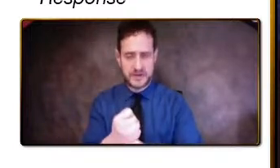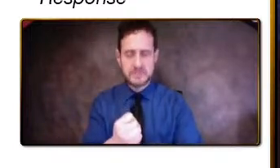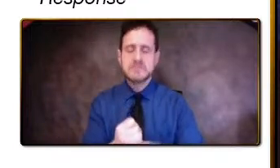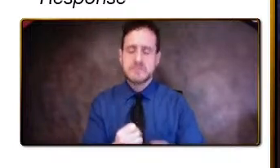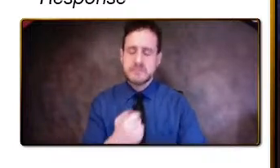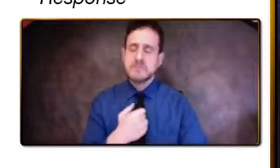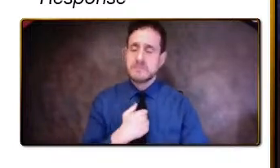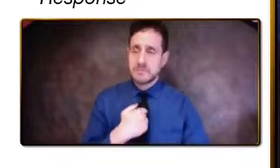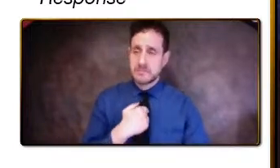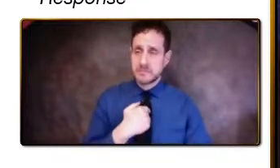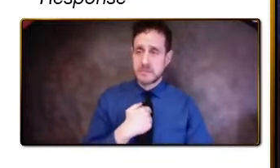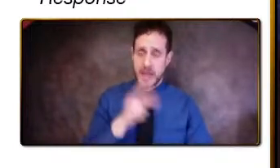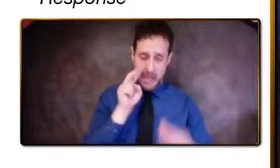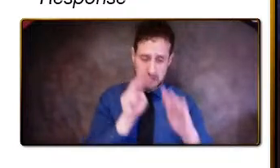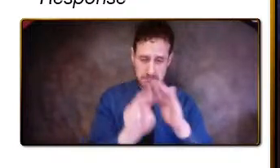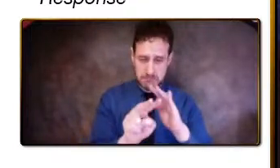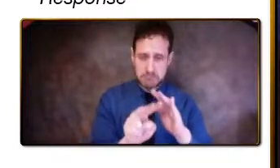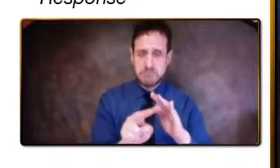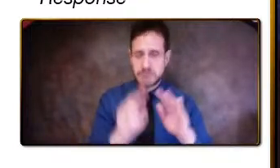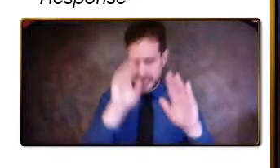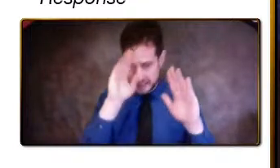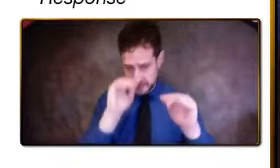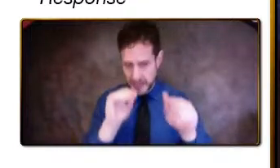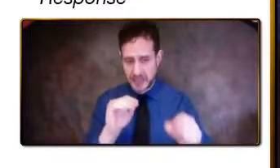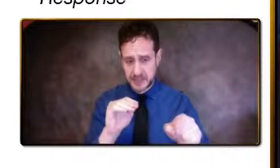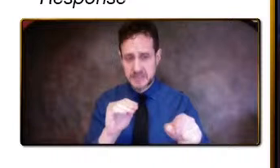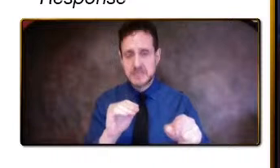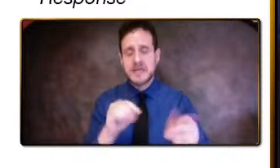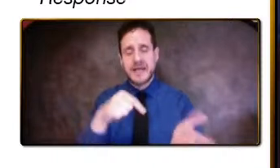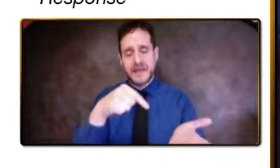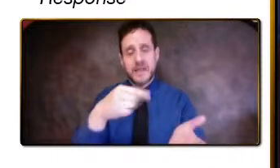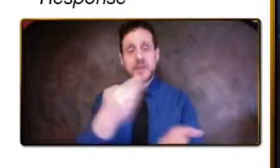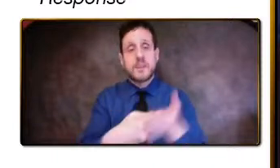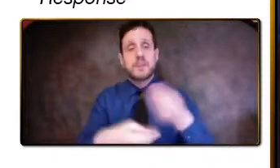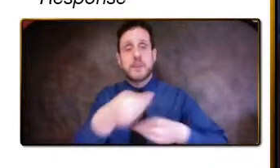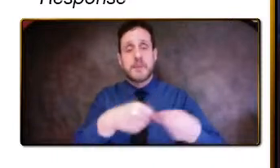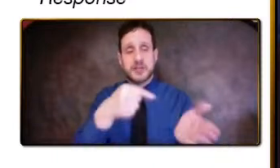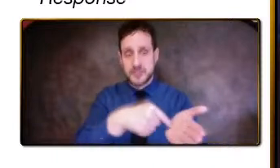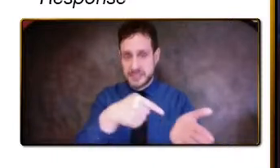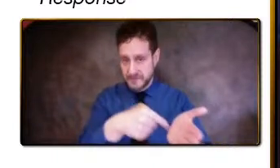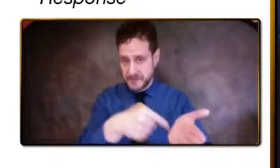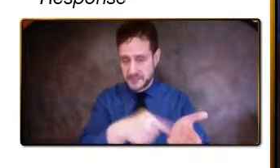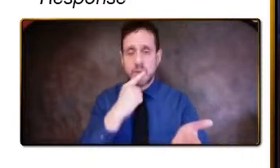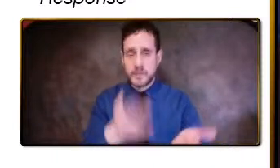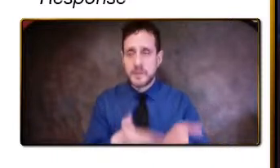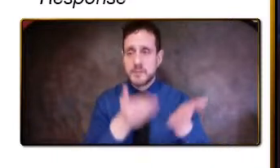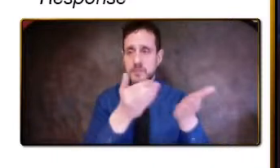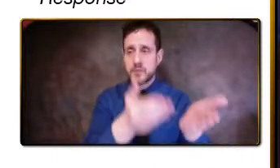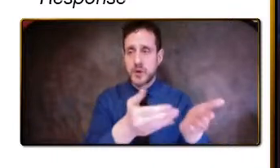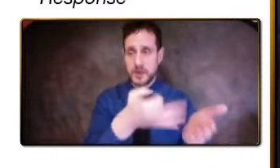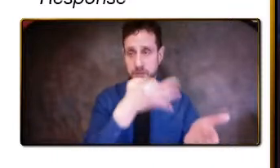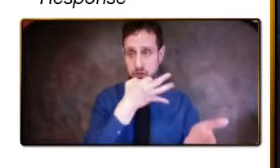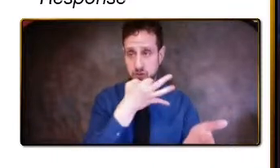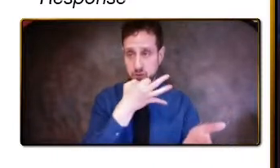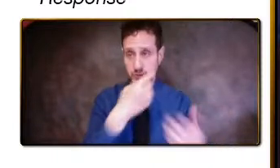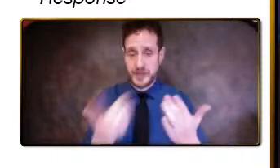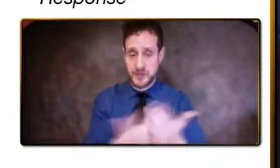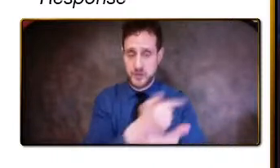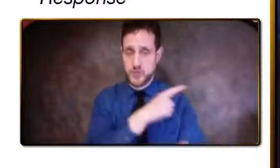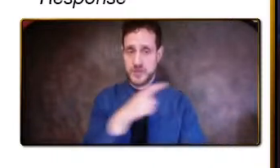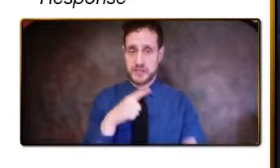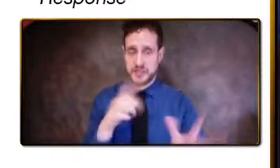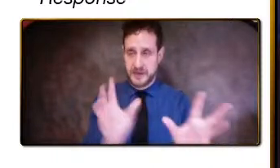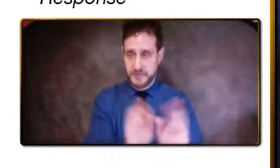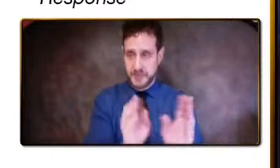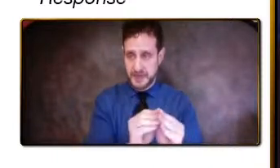I'm anticipating that it will get brought up soon in the new session of the General Assembly.